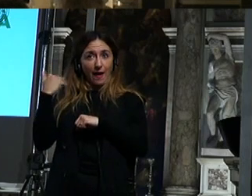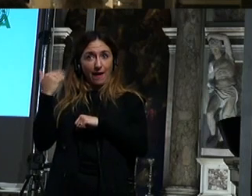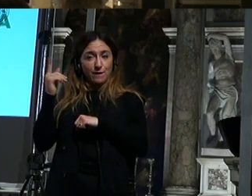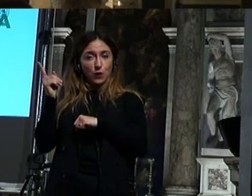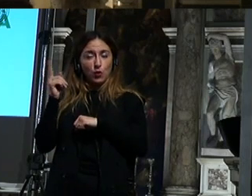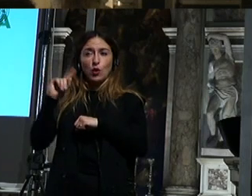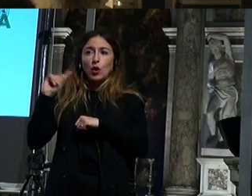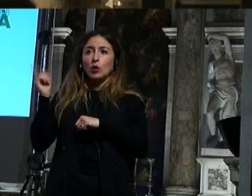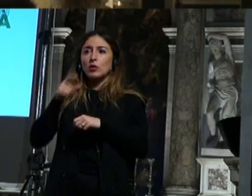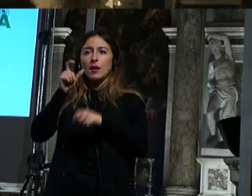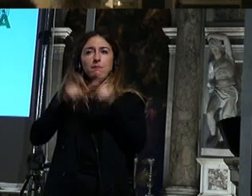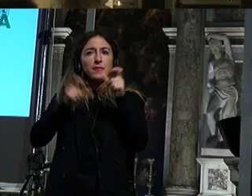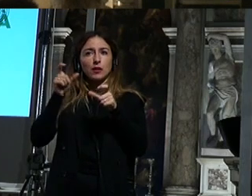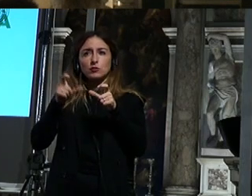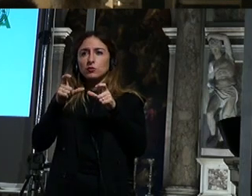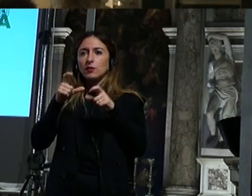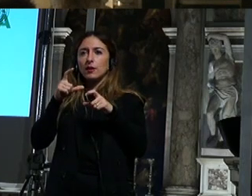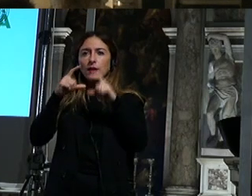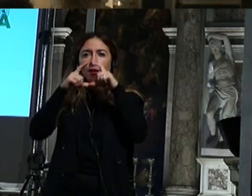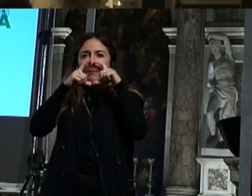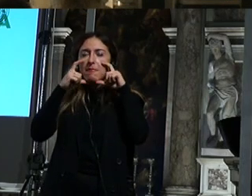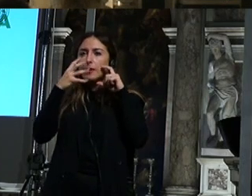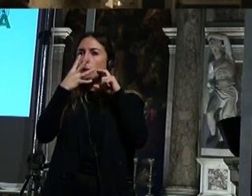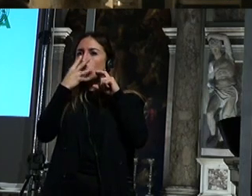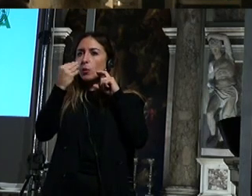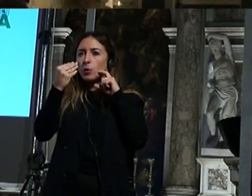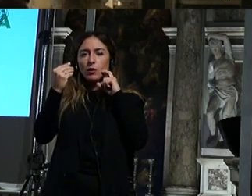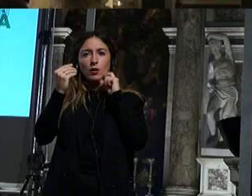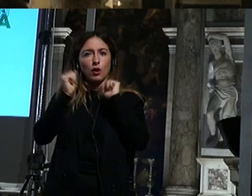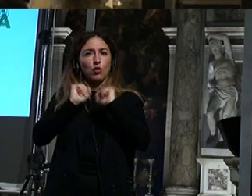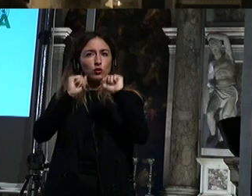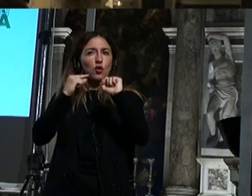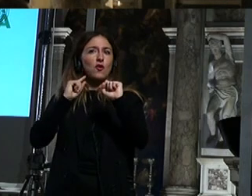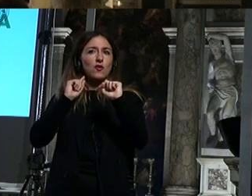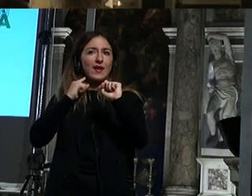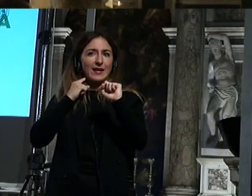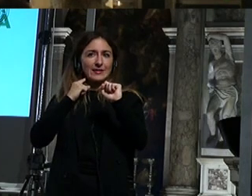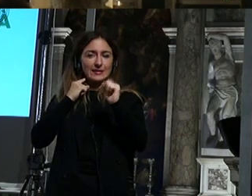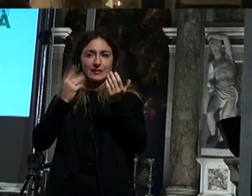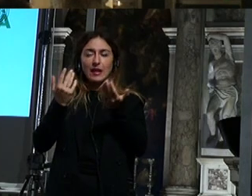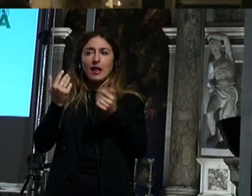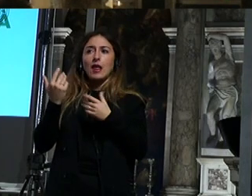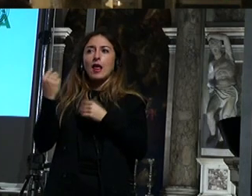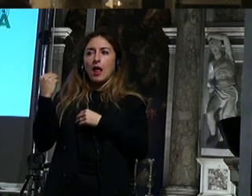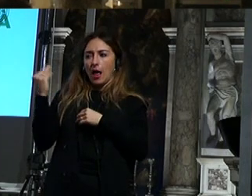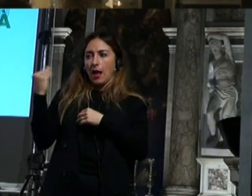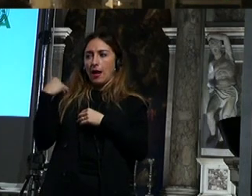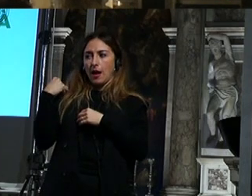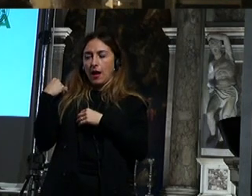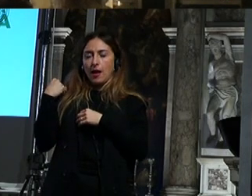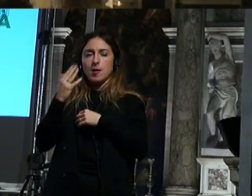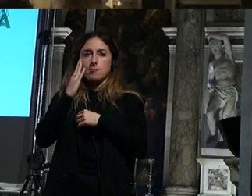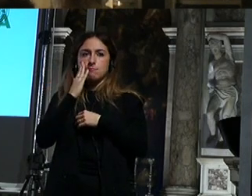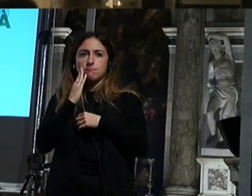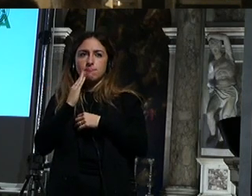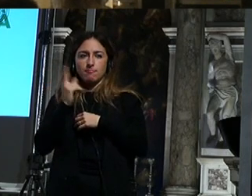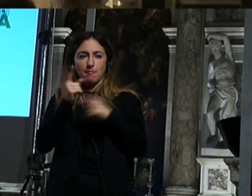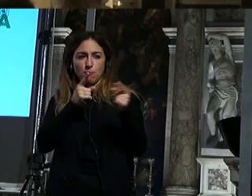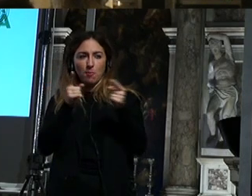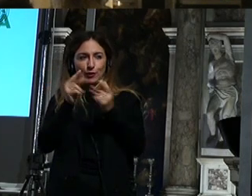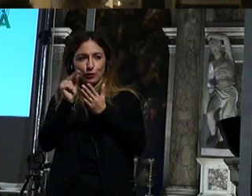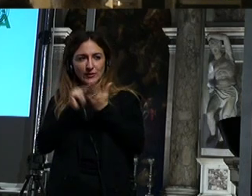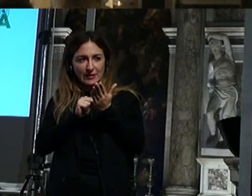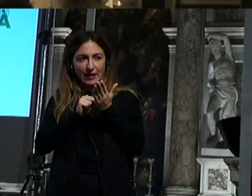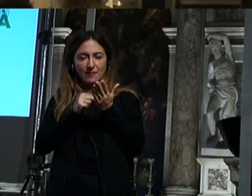the preciseness with which it speaks to this moment now. But most of the stories were written in the last 10